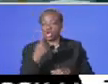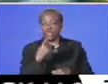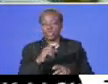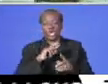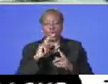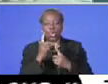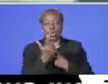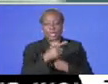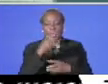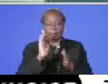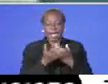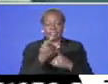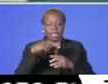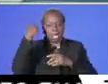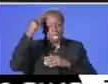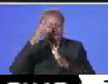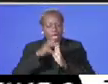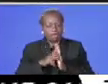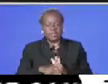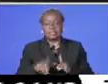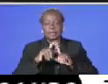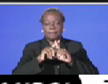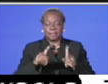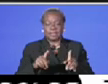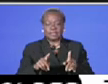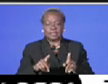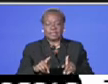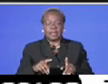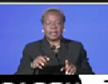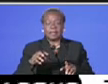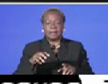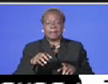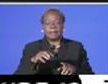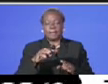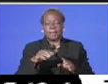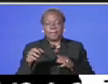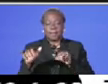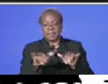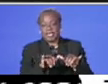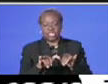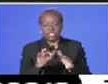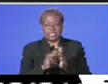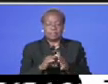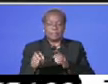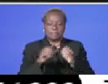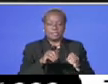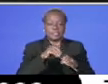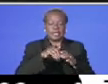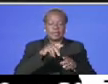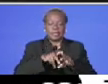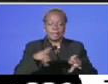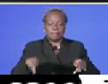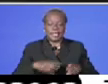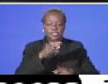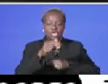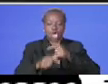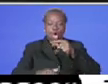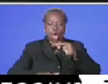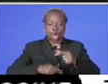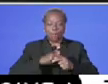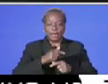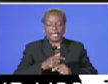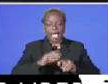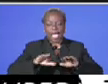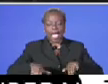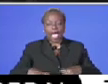by the government, by the Bahamas, but and by the NSA, but also measures that will be put in place globally on how